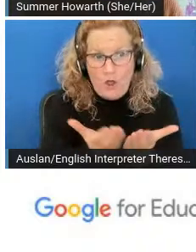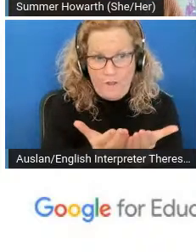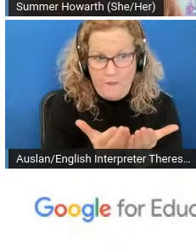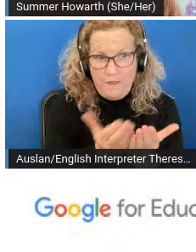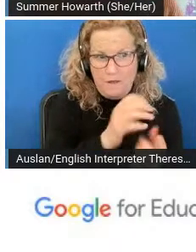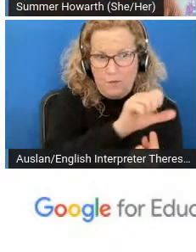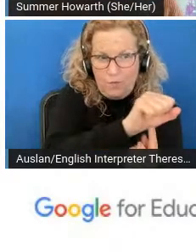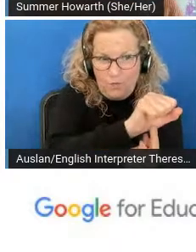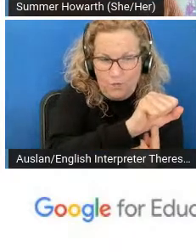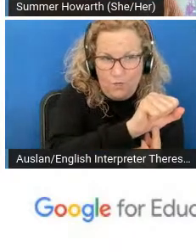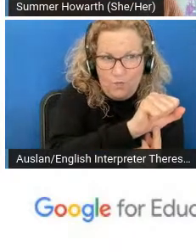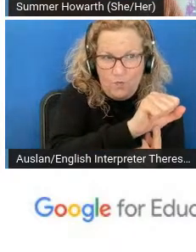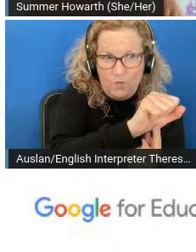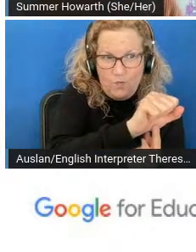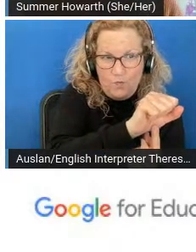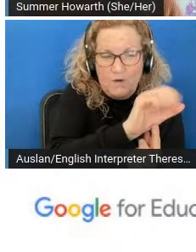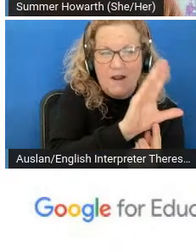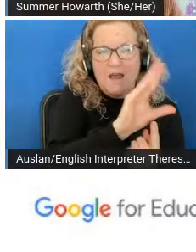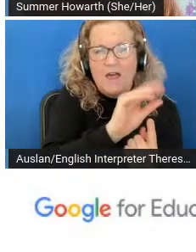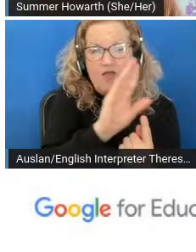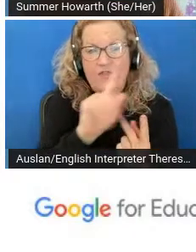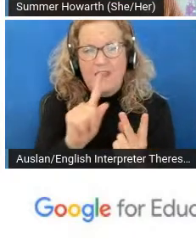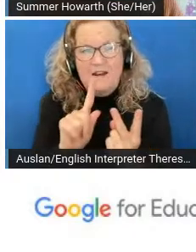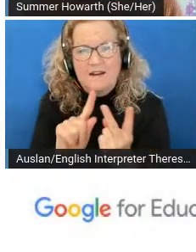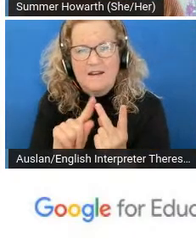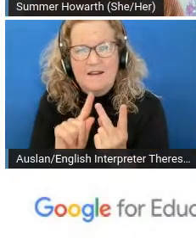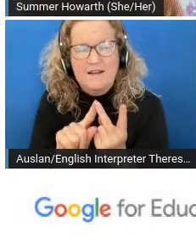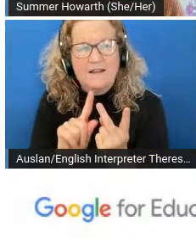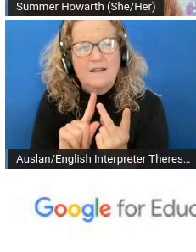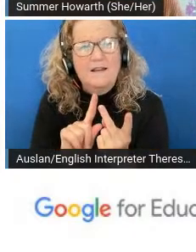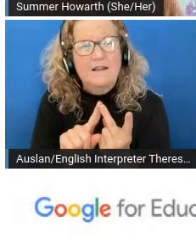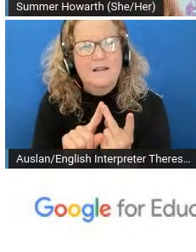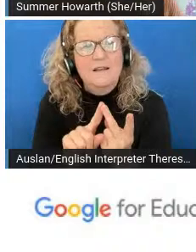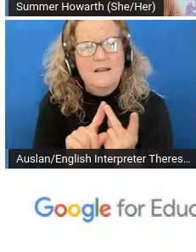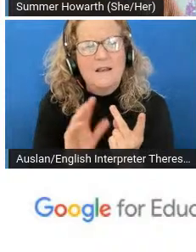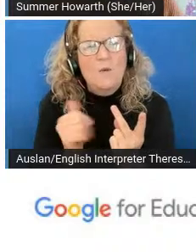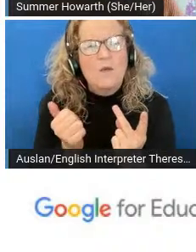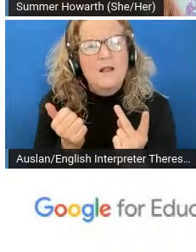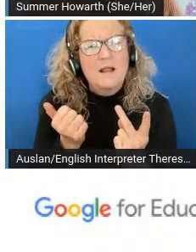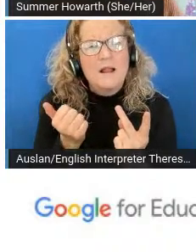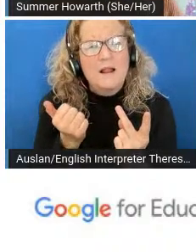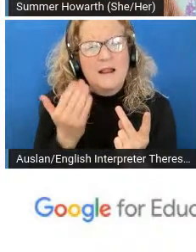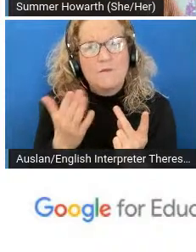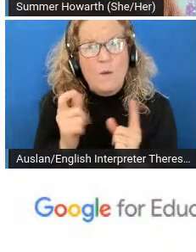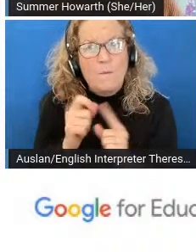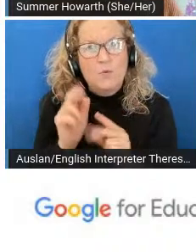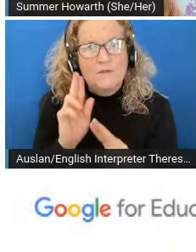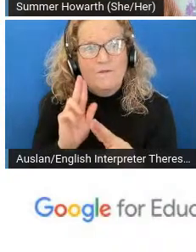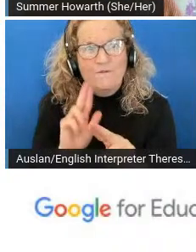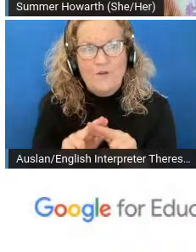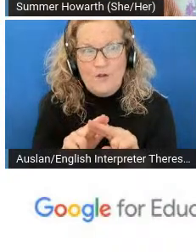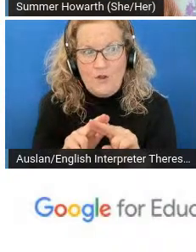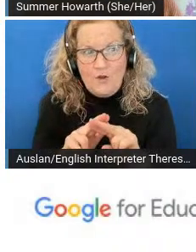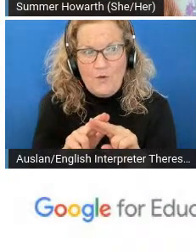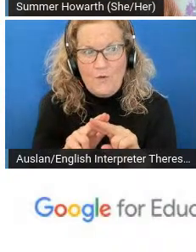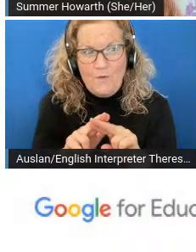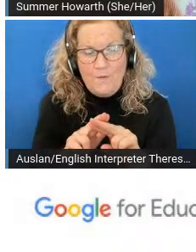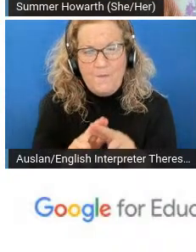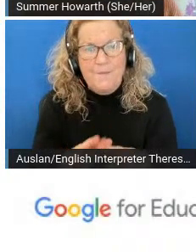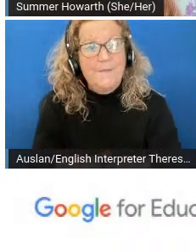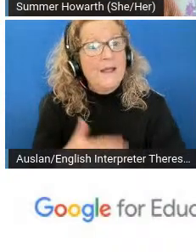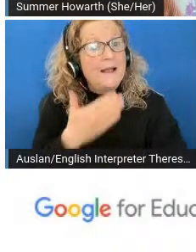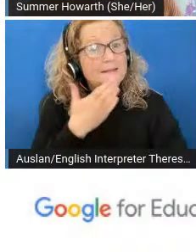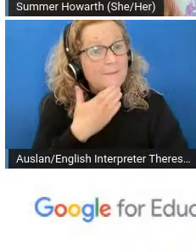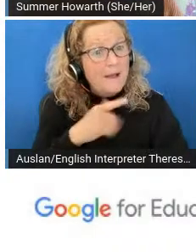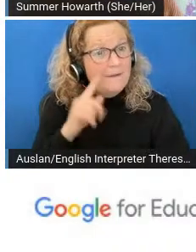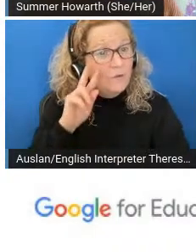And then I'm going to give you a portfolio. Summer, have you seen the